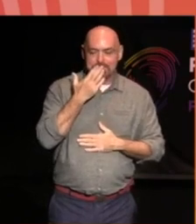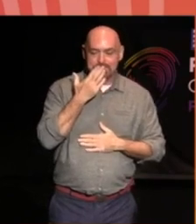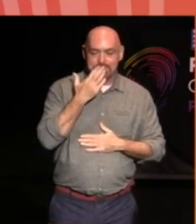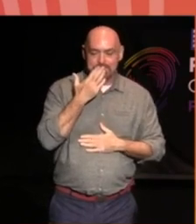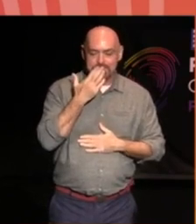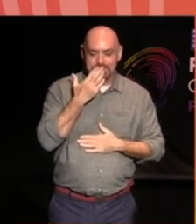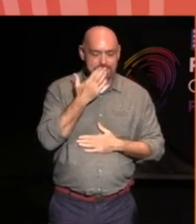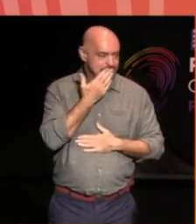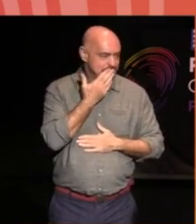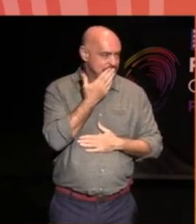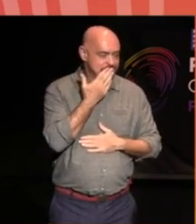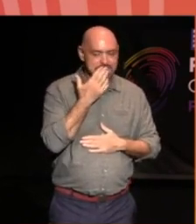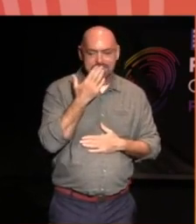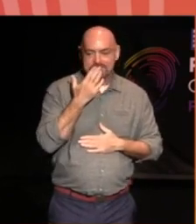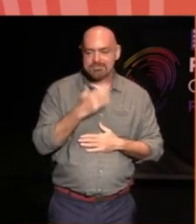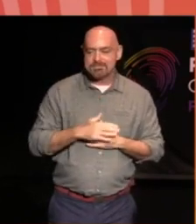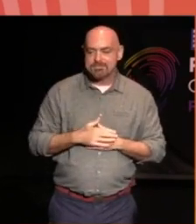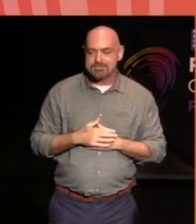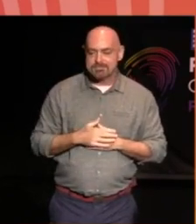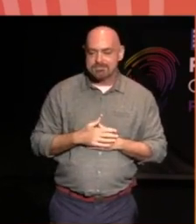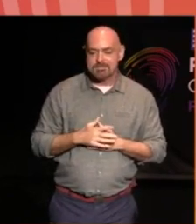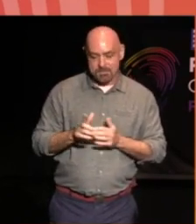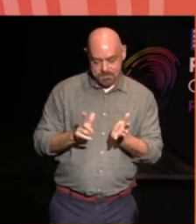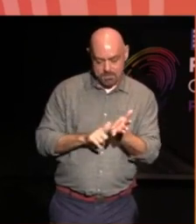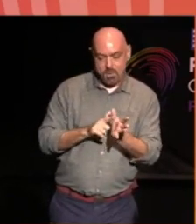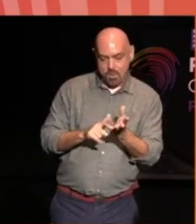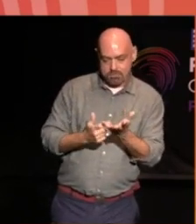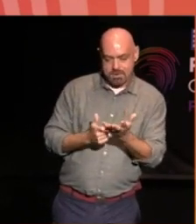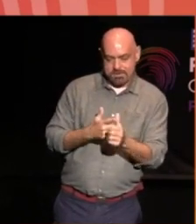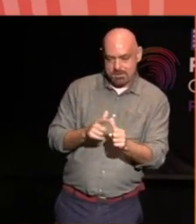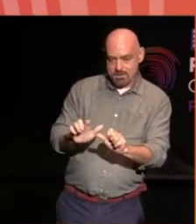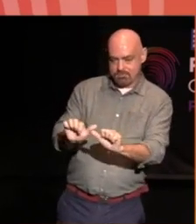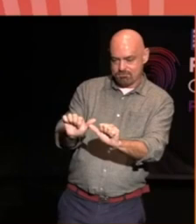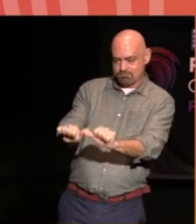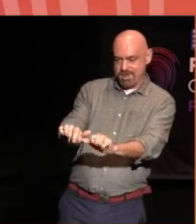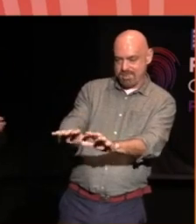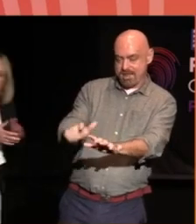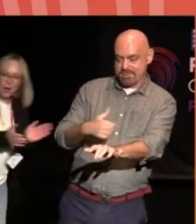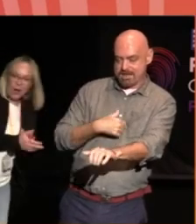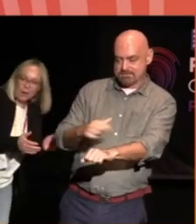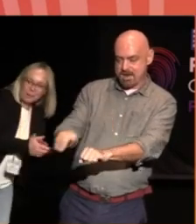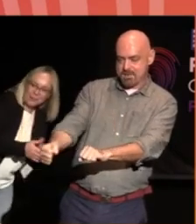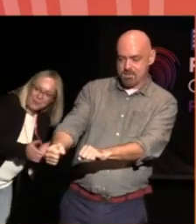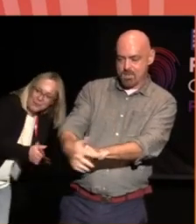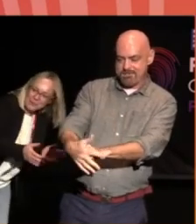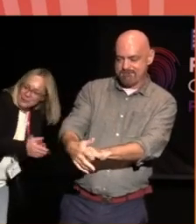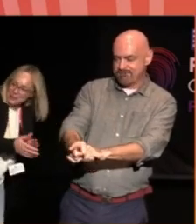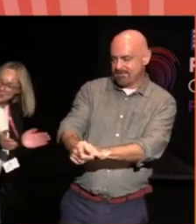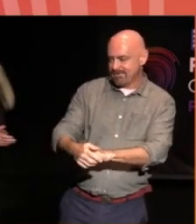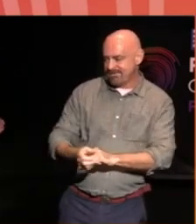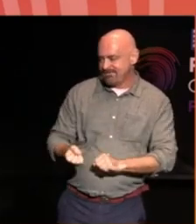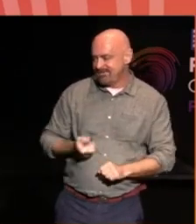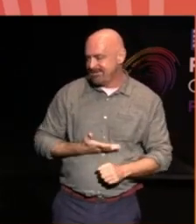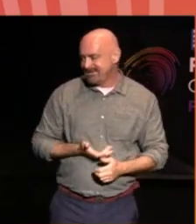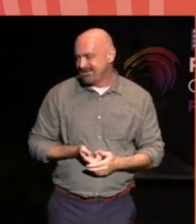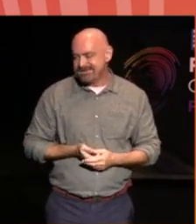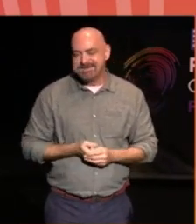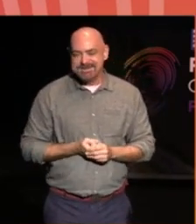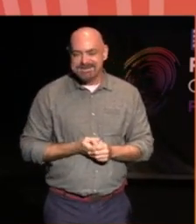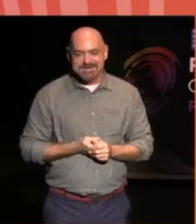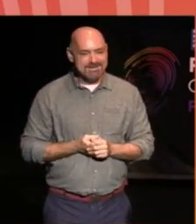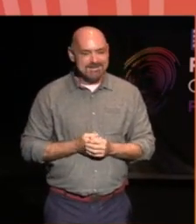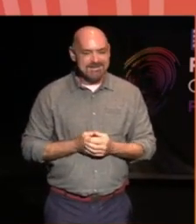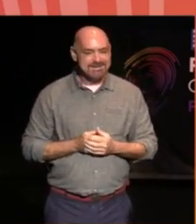Dennis has missed out. I did this last life. Time. And Laura, who is right there, who is my wife and patient with me. You see, this is what